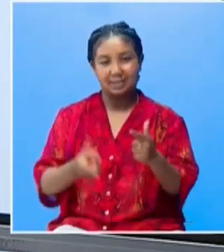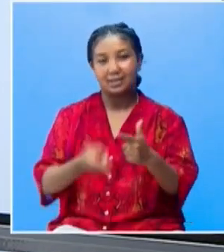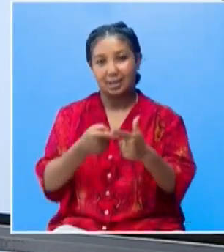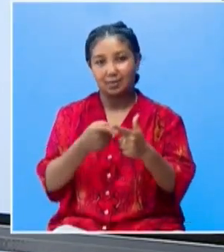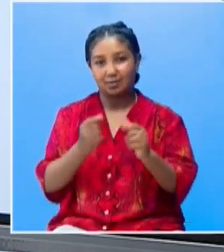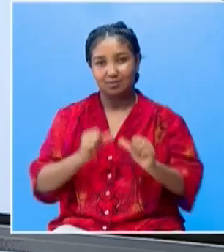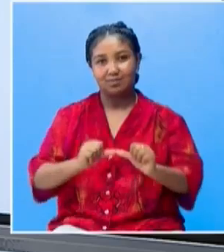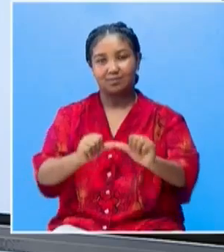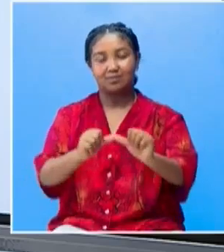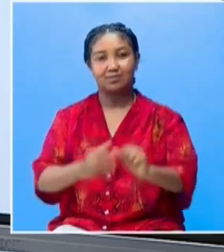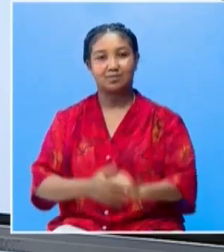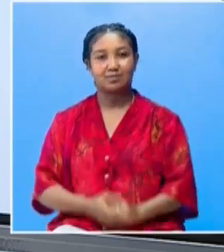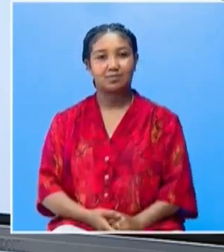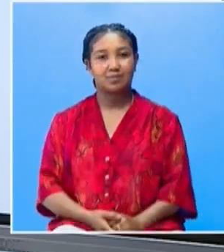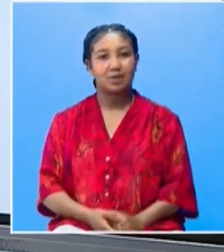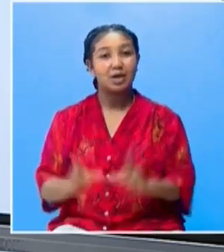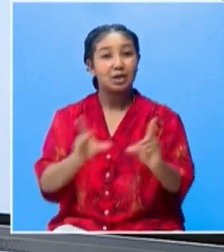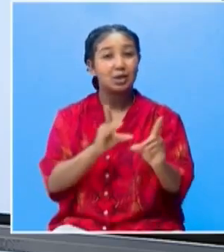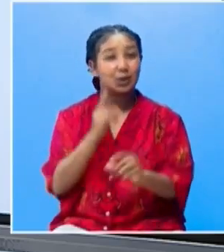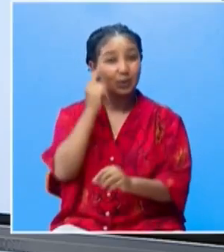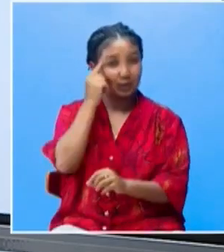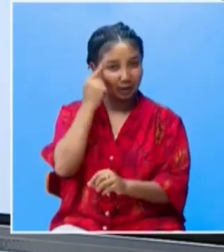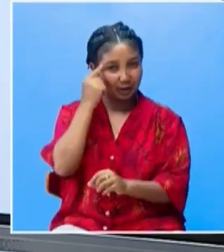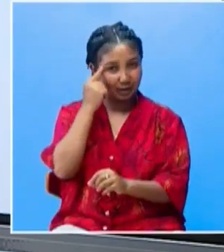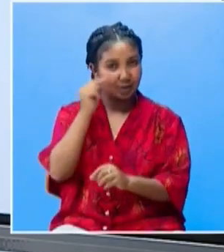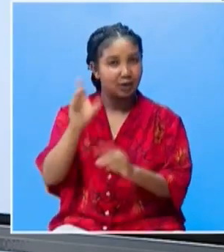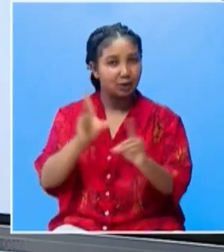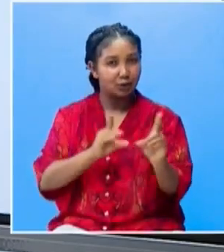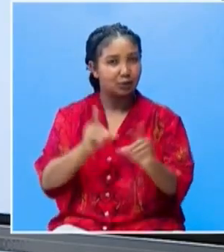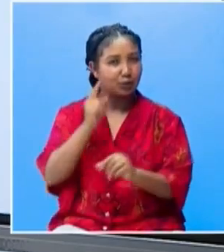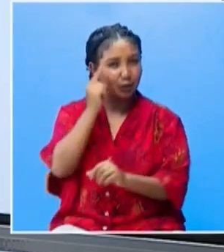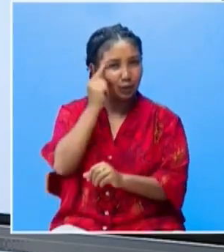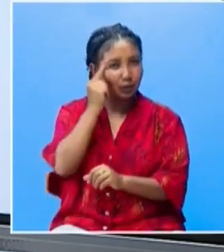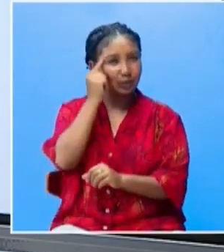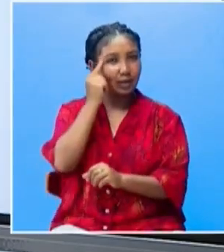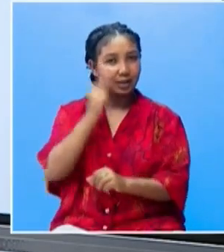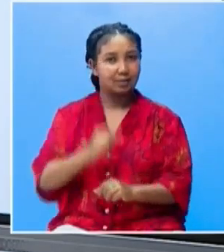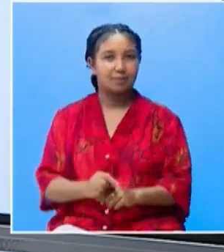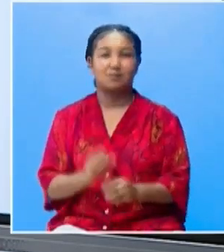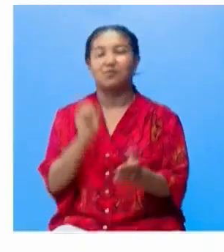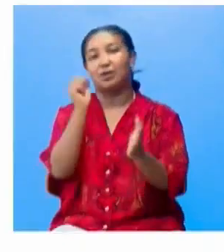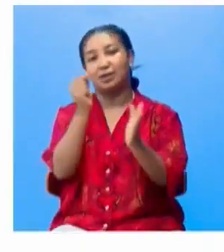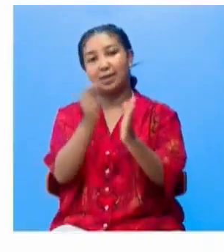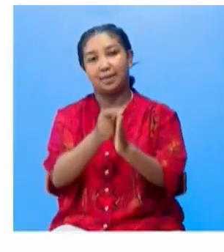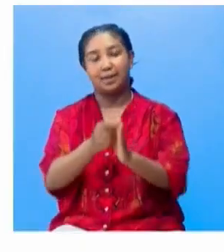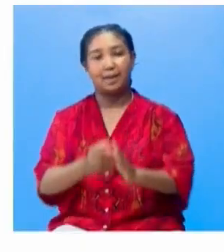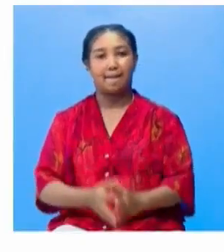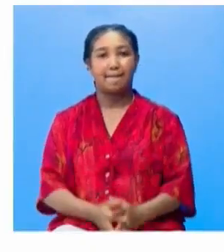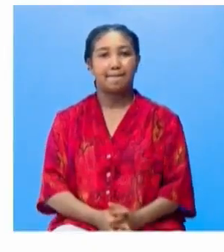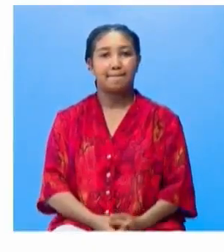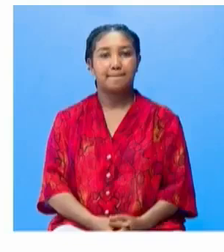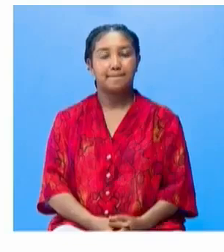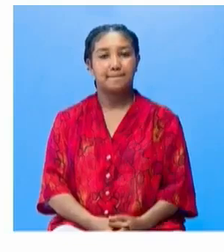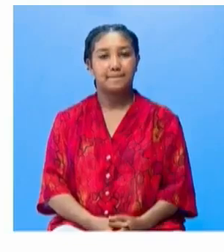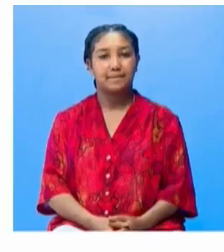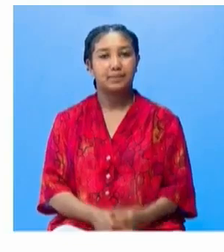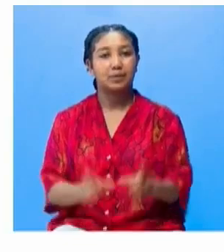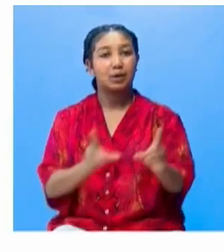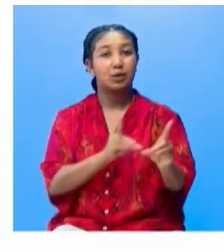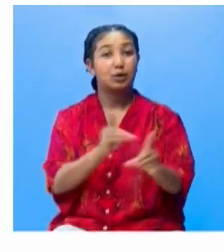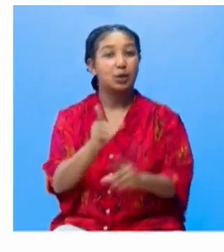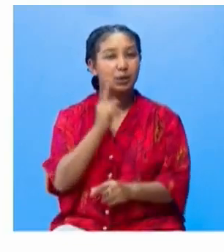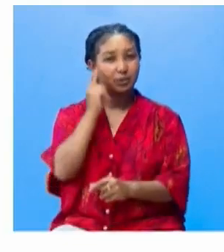second pattern. Do you think? Yeah? Let's go. For example, do you